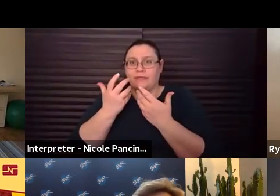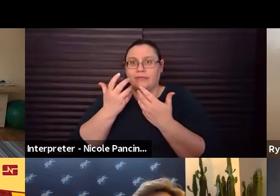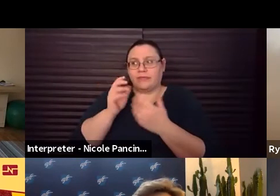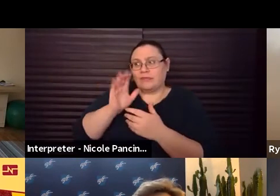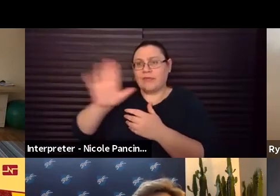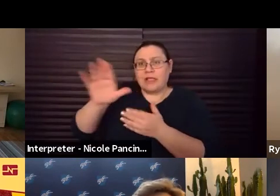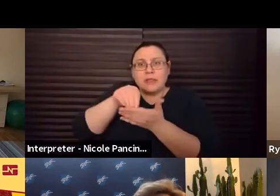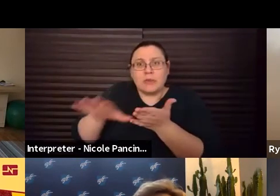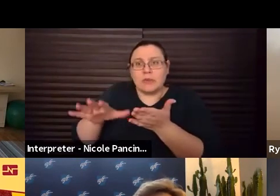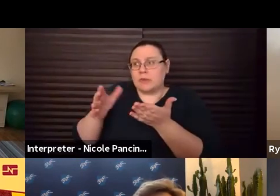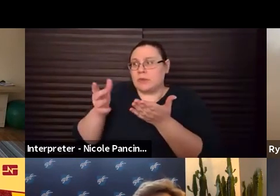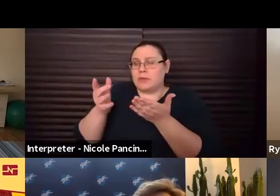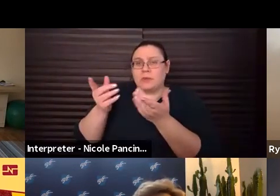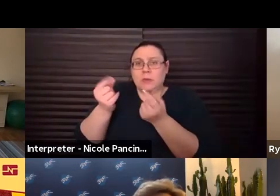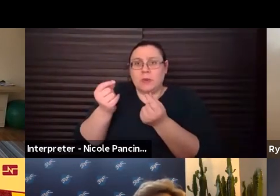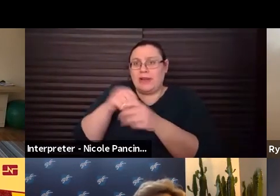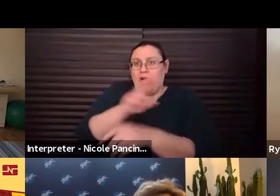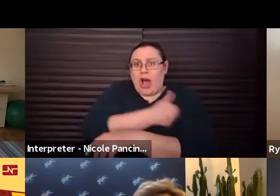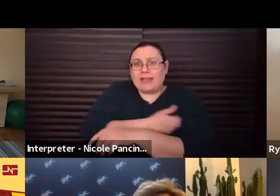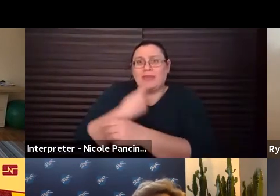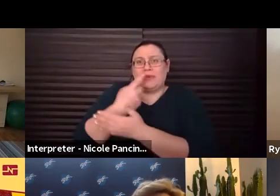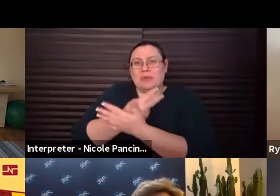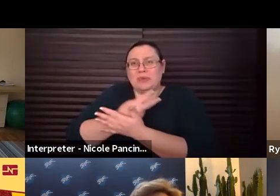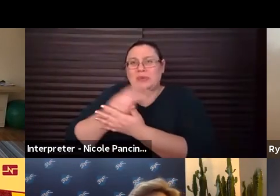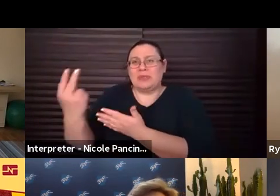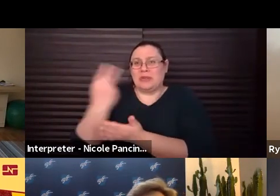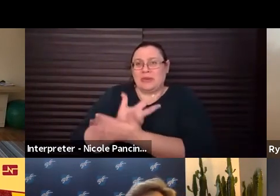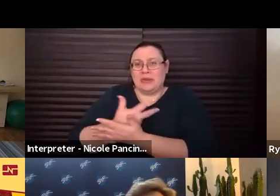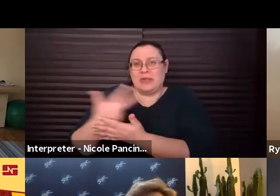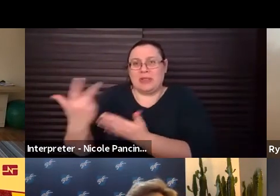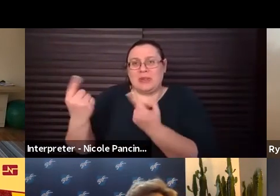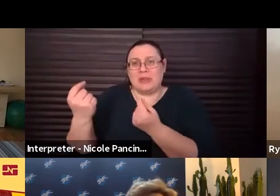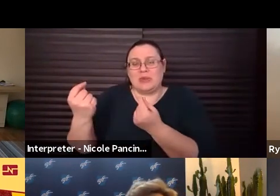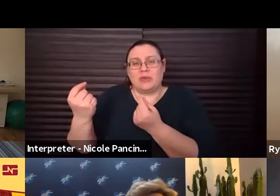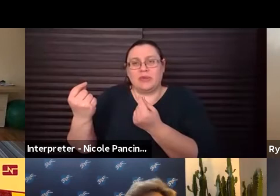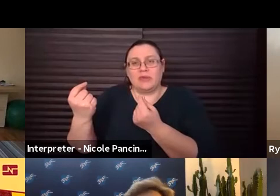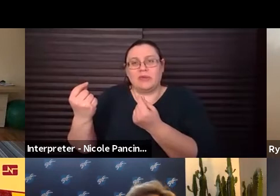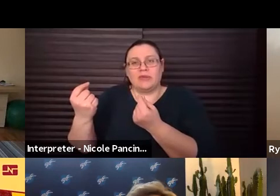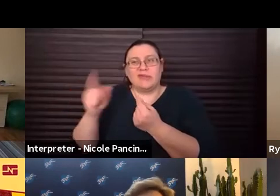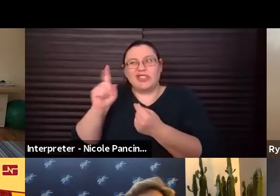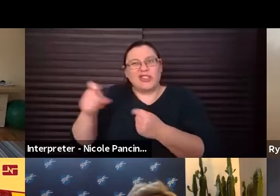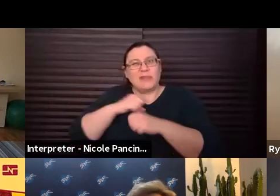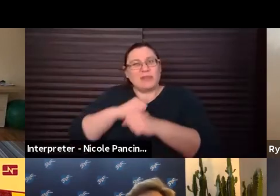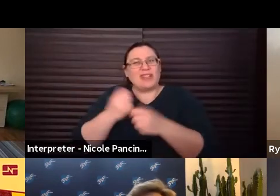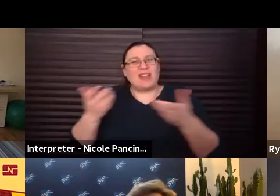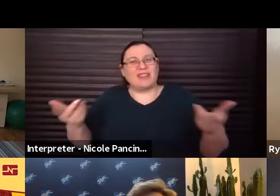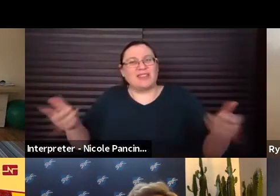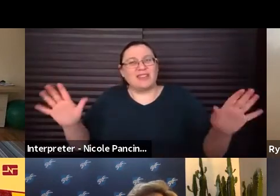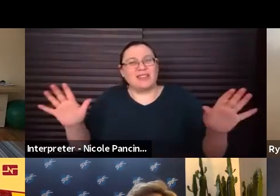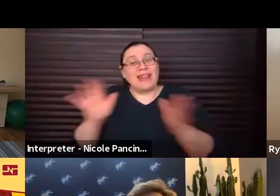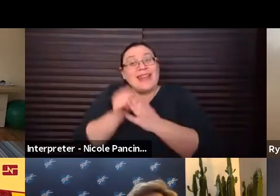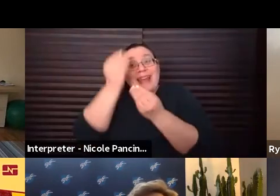gonna do when he was in the hospital for 2 or 3 weeks, instead of actually being protected. That information